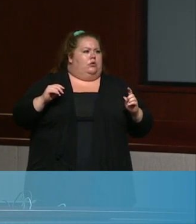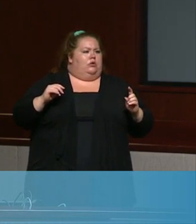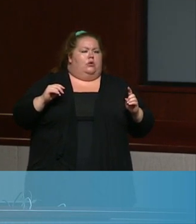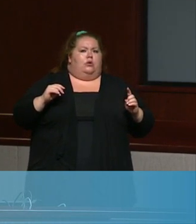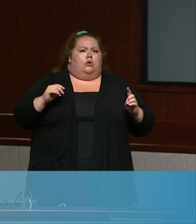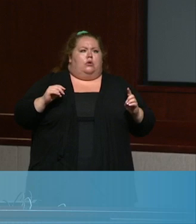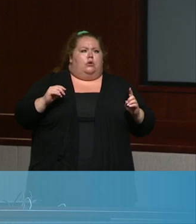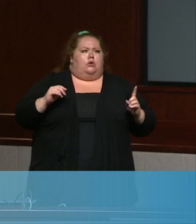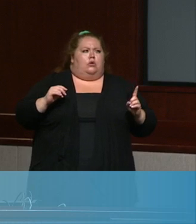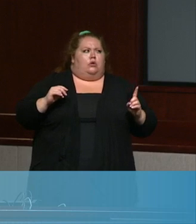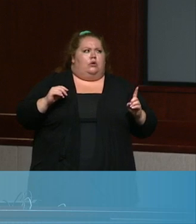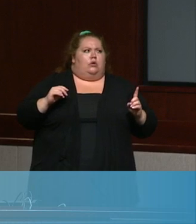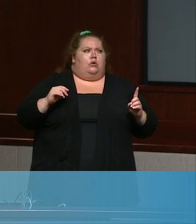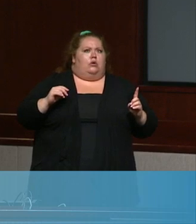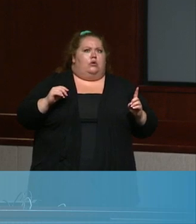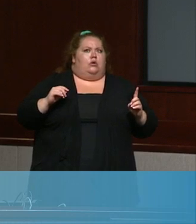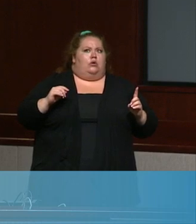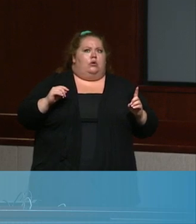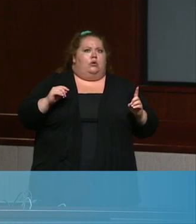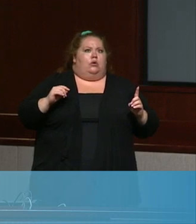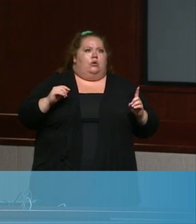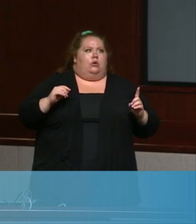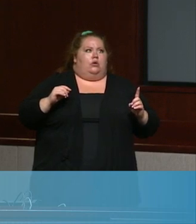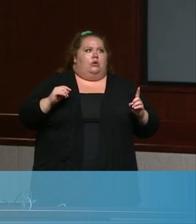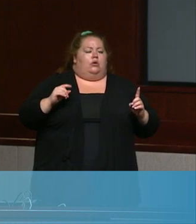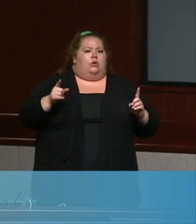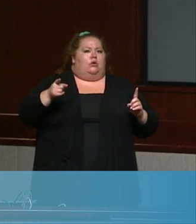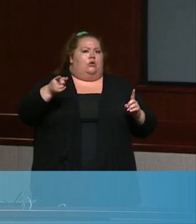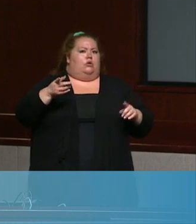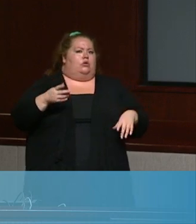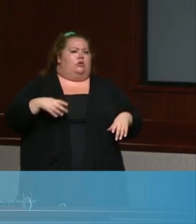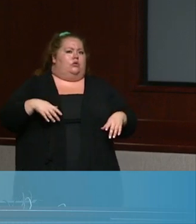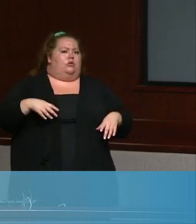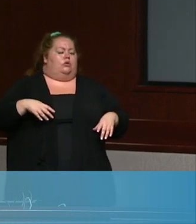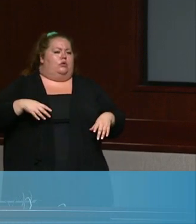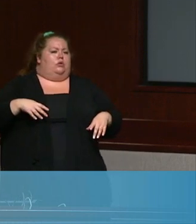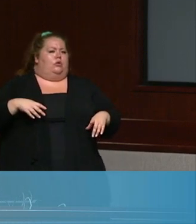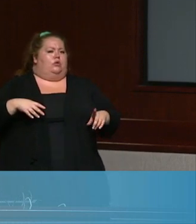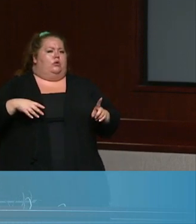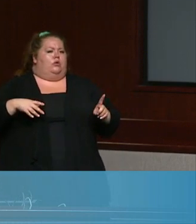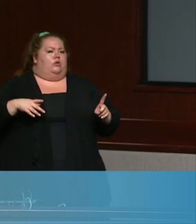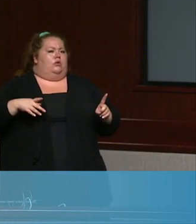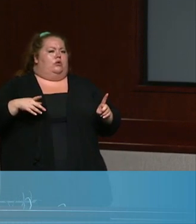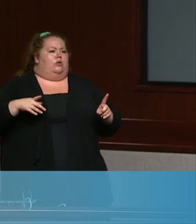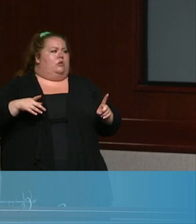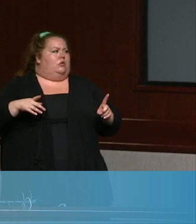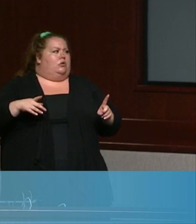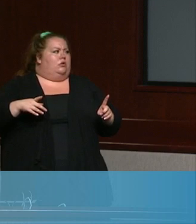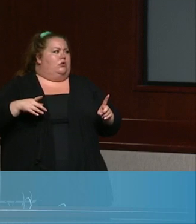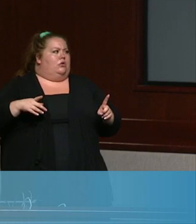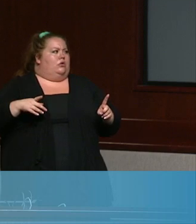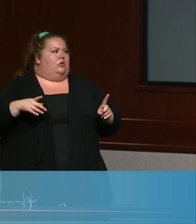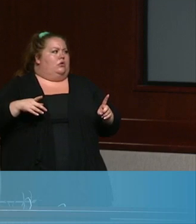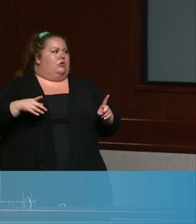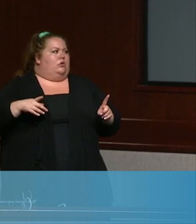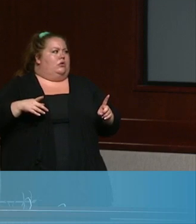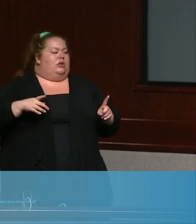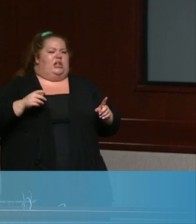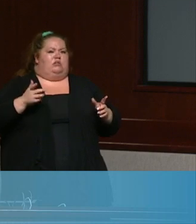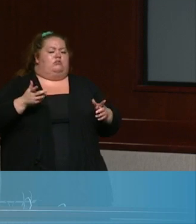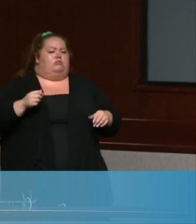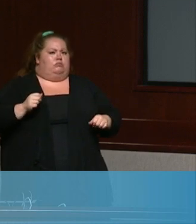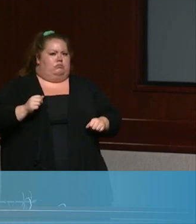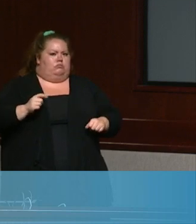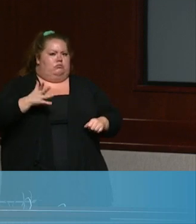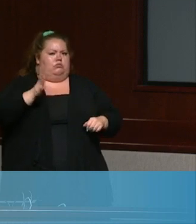think that there at the county that you could have done differently, or that you would have done differently if you were to go back? I guess that's two questions.